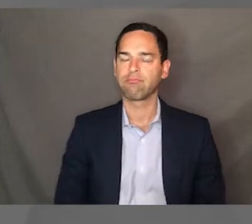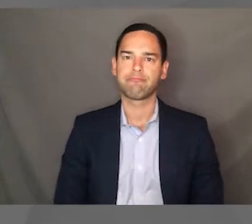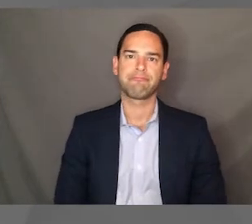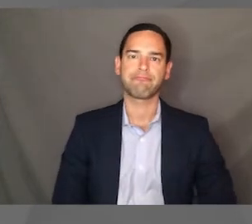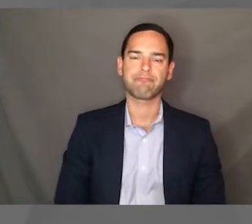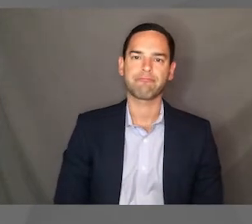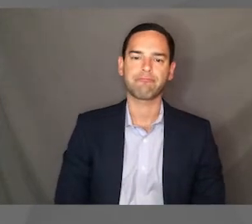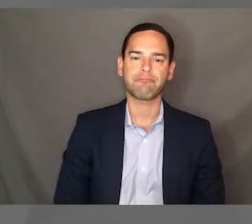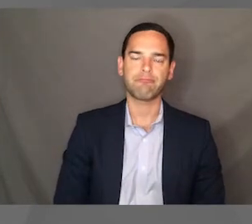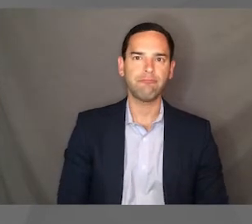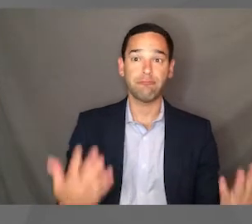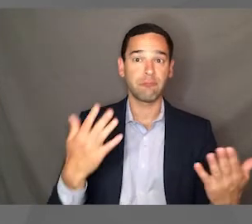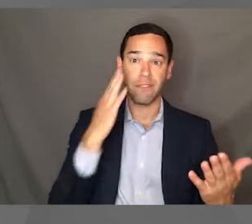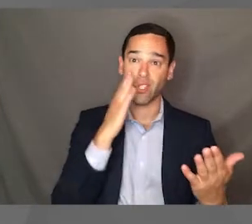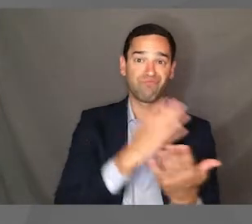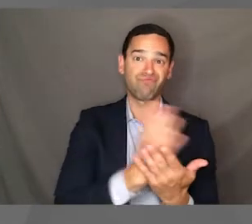for the government. And so